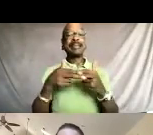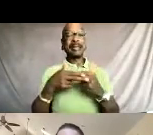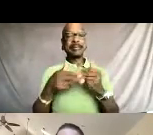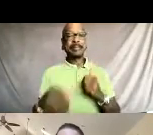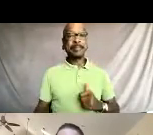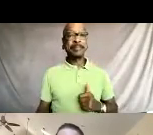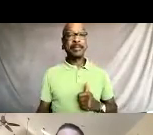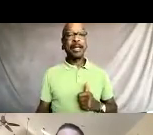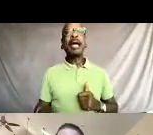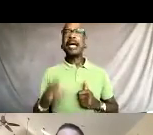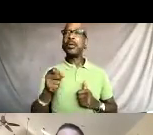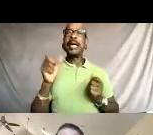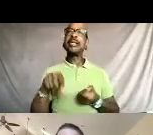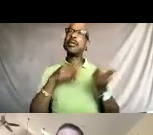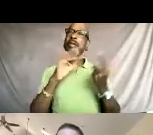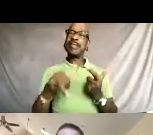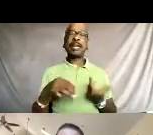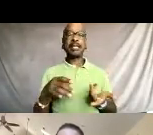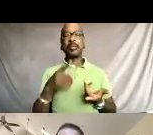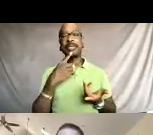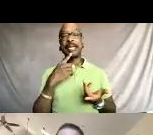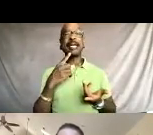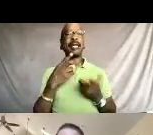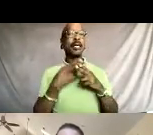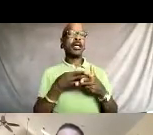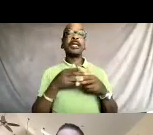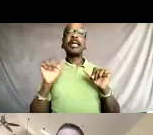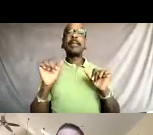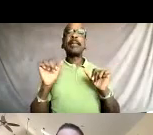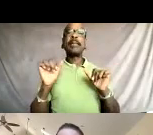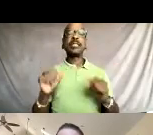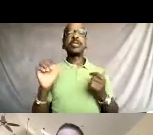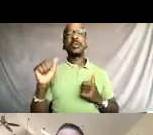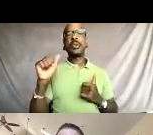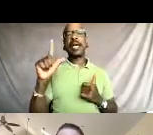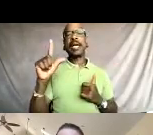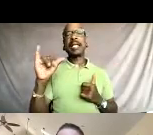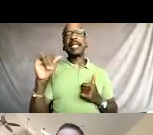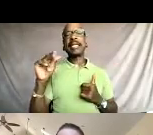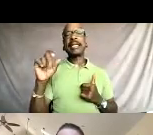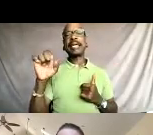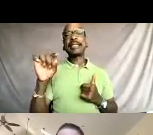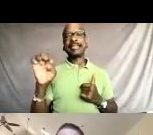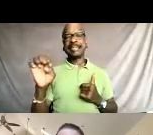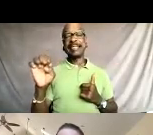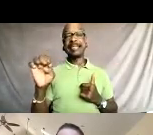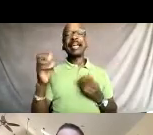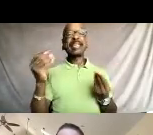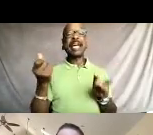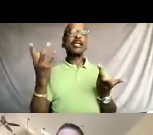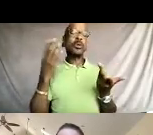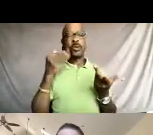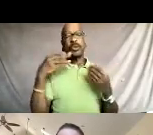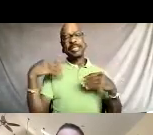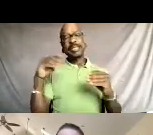of it. We refer to this as the ability to alienate land, meaning it can be sold to someone else. So